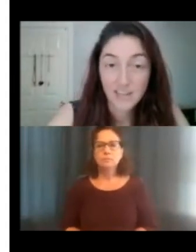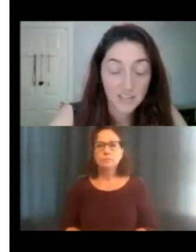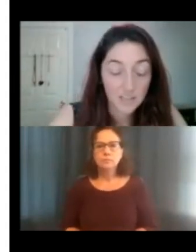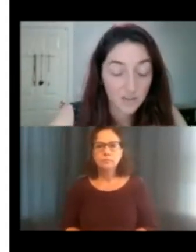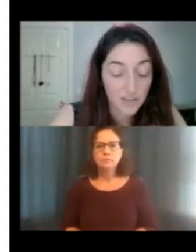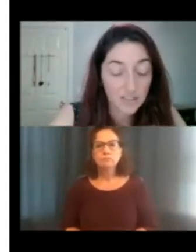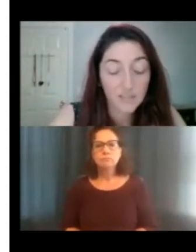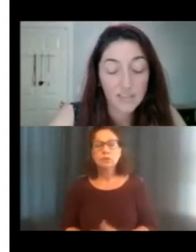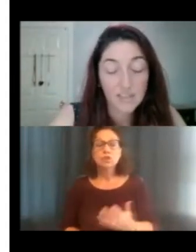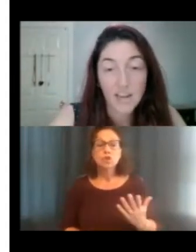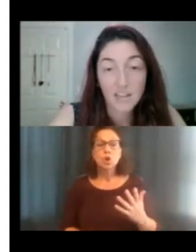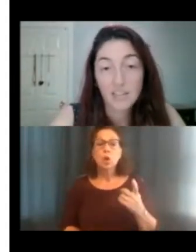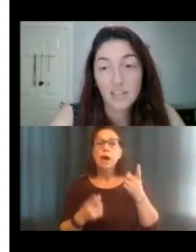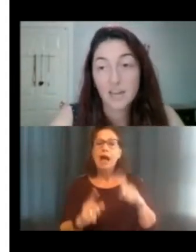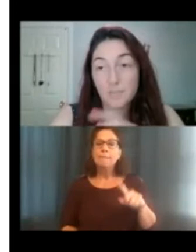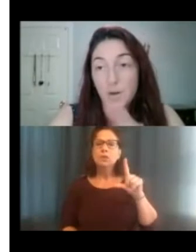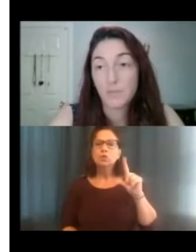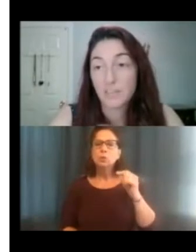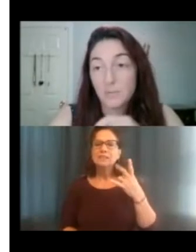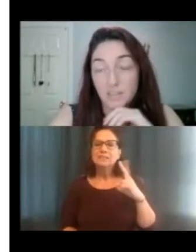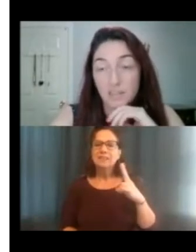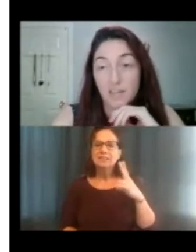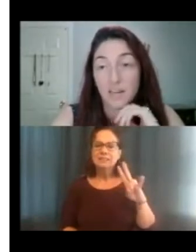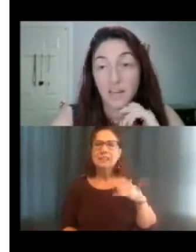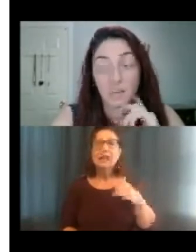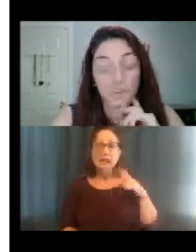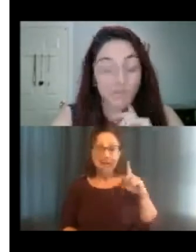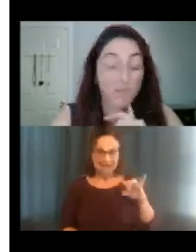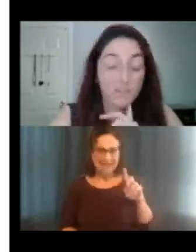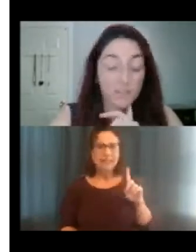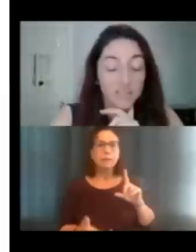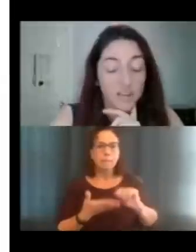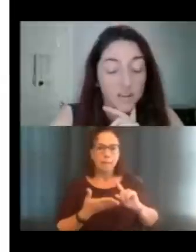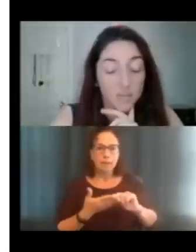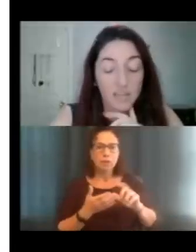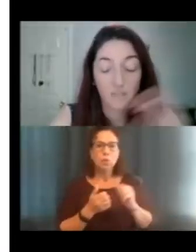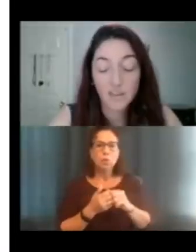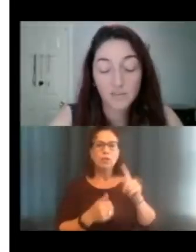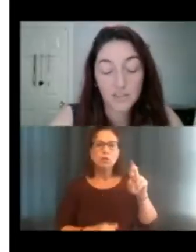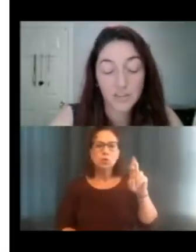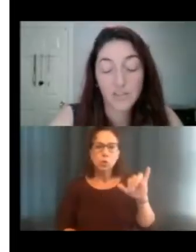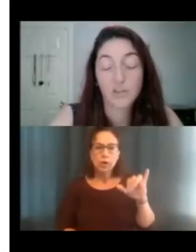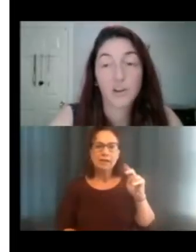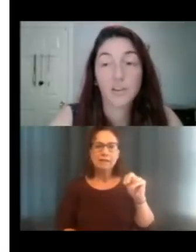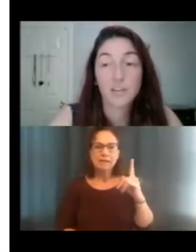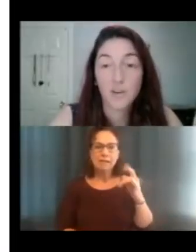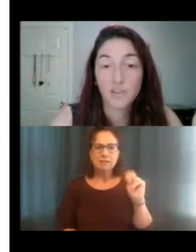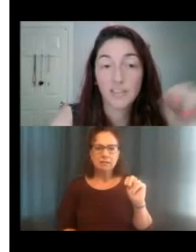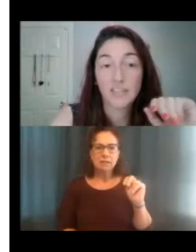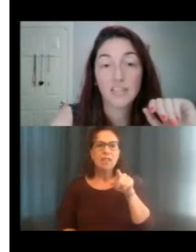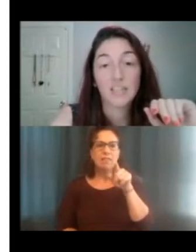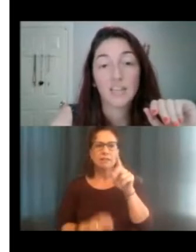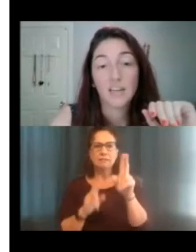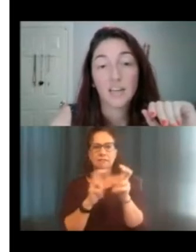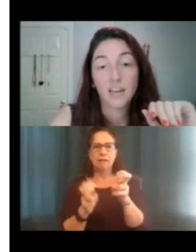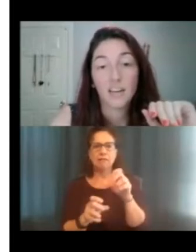So then in 2017, I actually published with my Tori Nielsen an expanded version of the neurocognitive model,